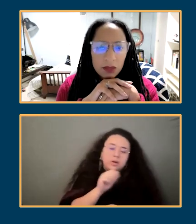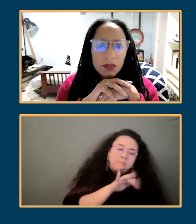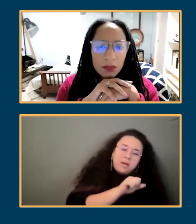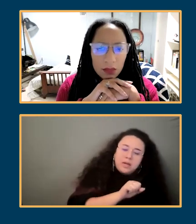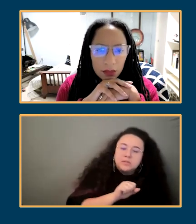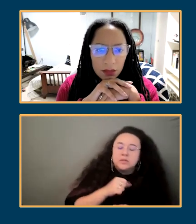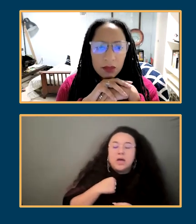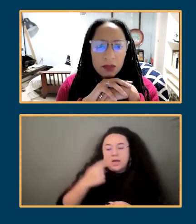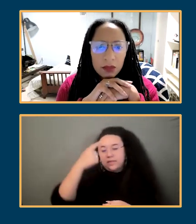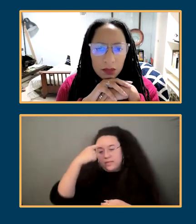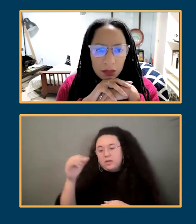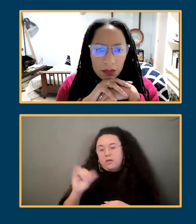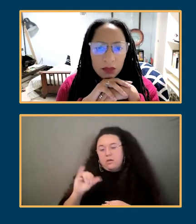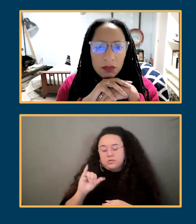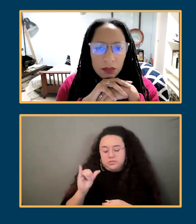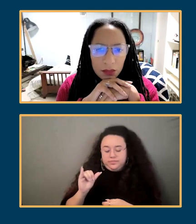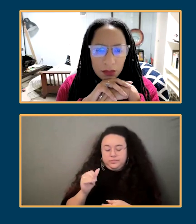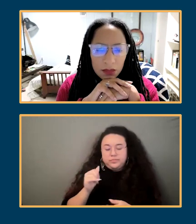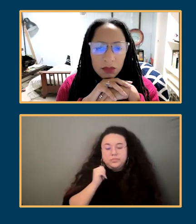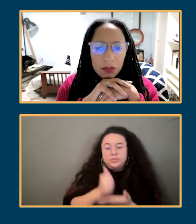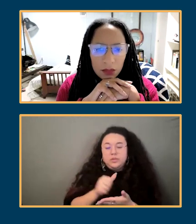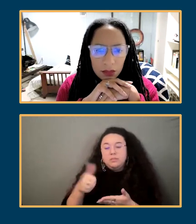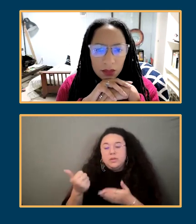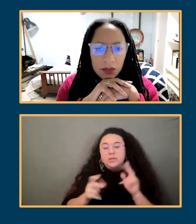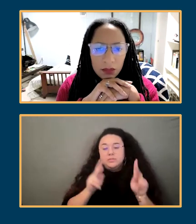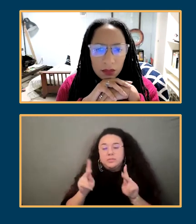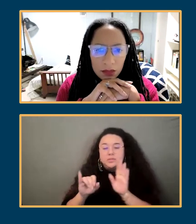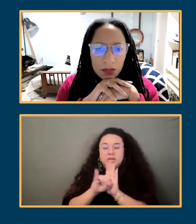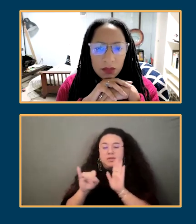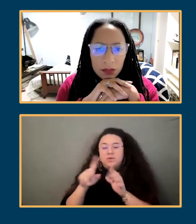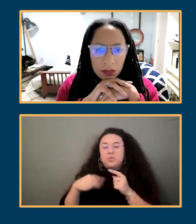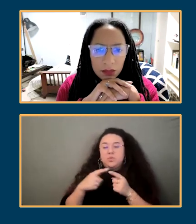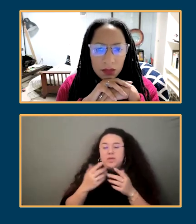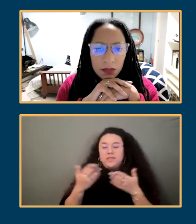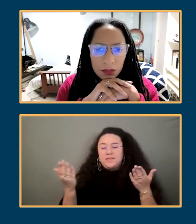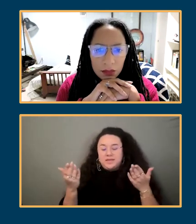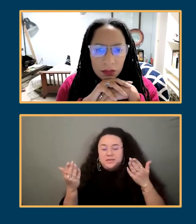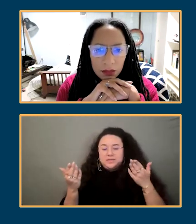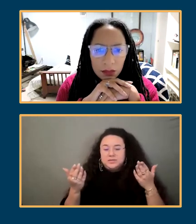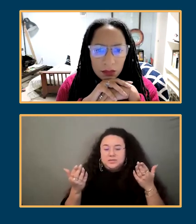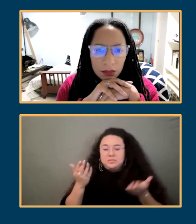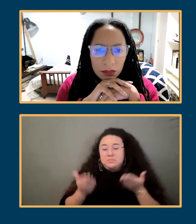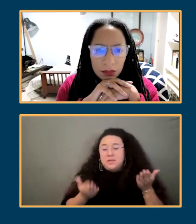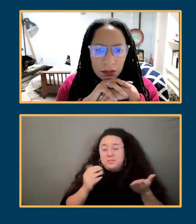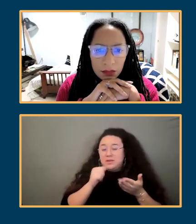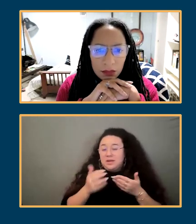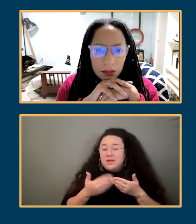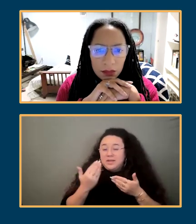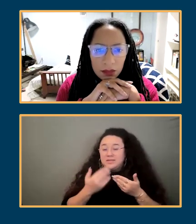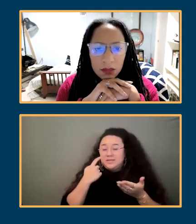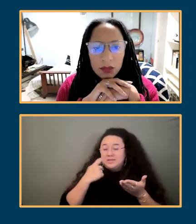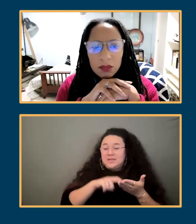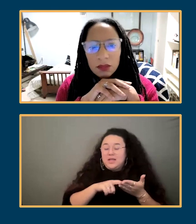think it might also be helping others to identify when things are maybe not so easy to